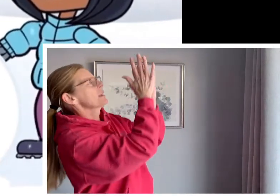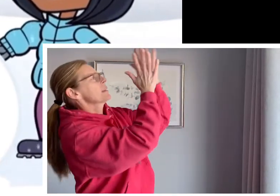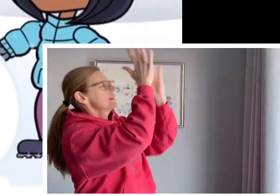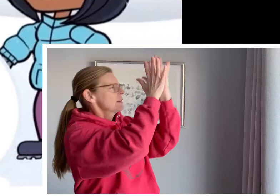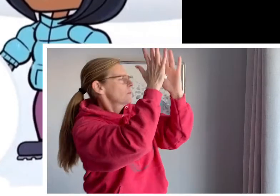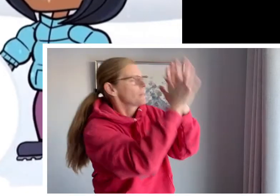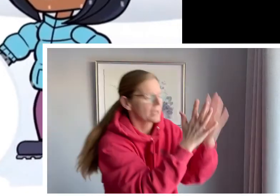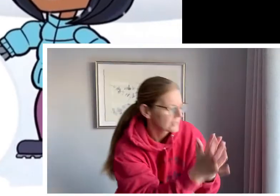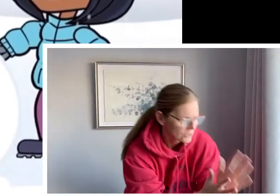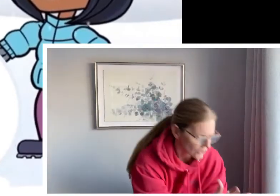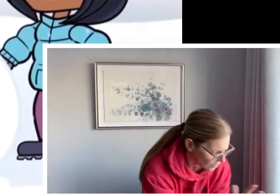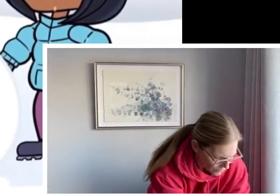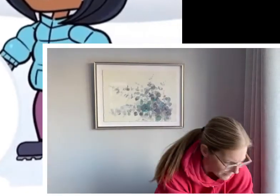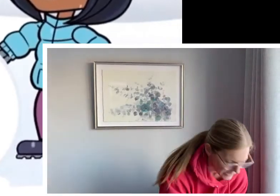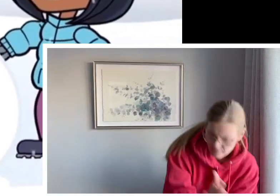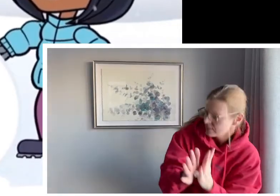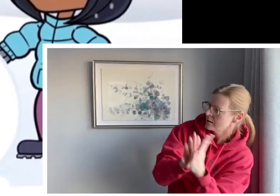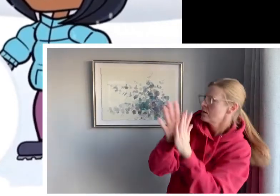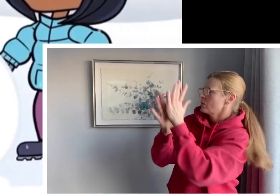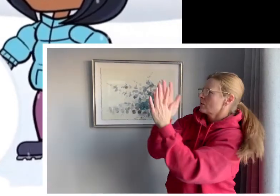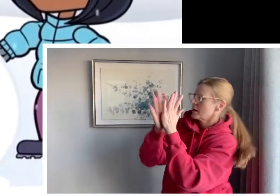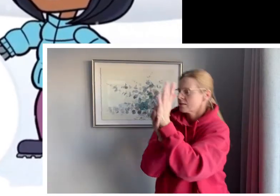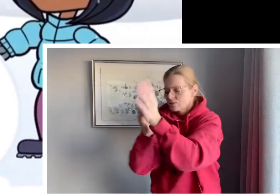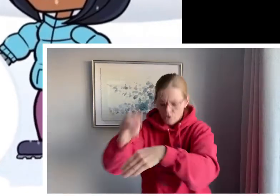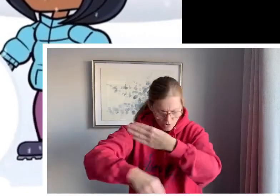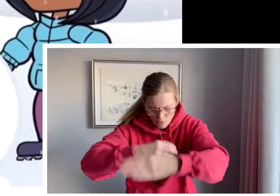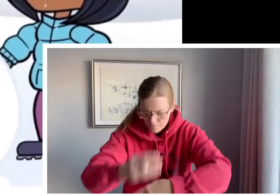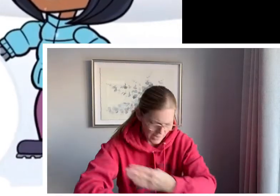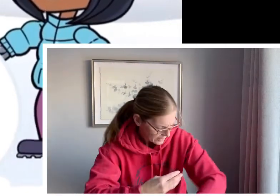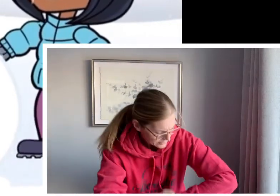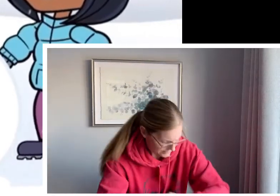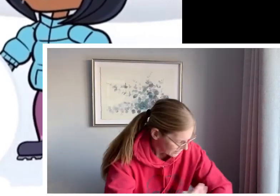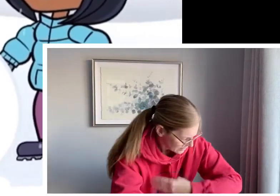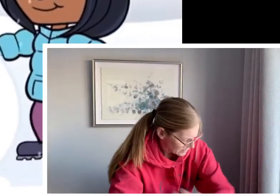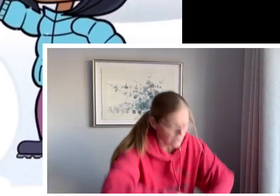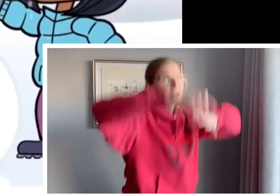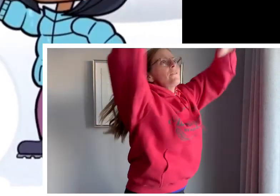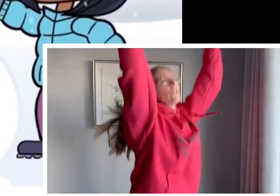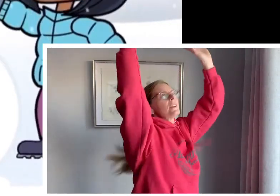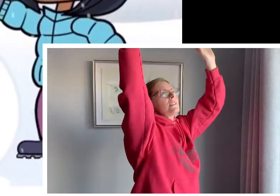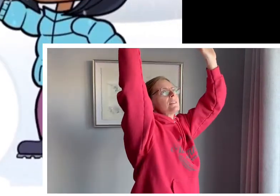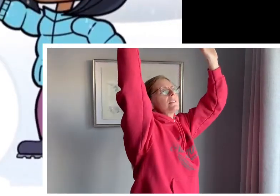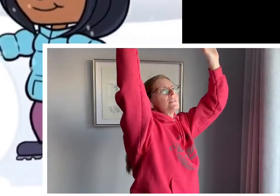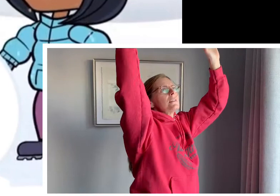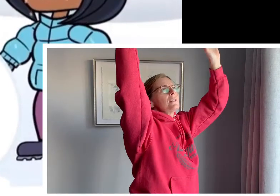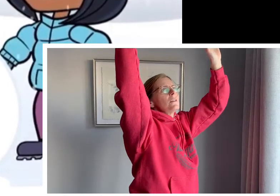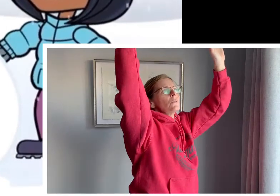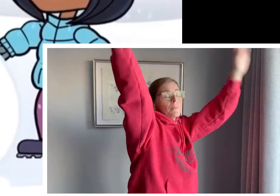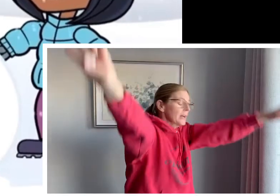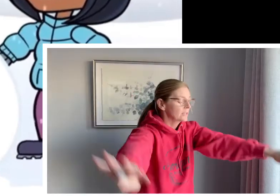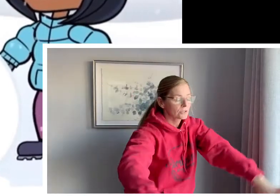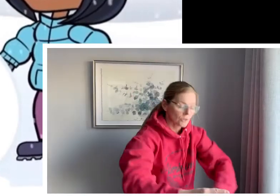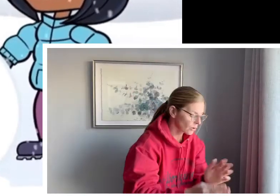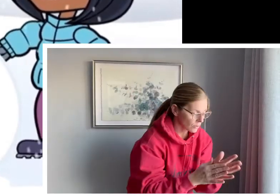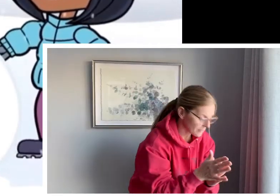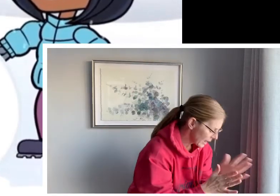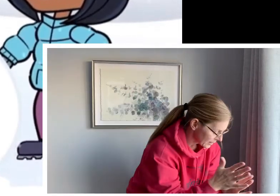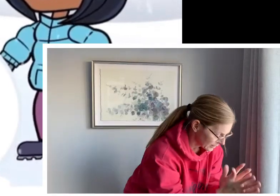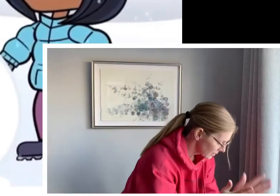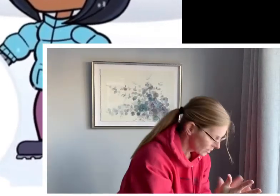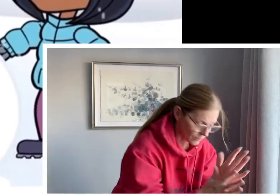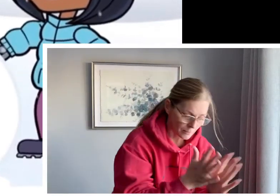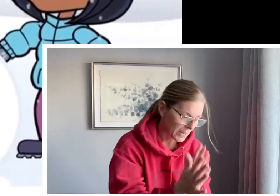snowman. We'll make a snowman. We'll make a snowman freeze. We'll make a